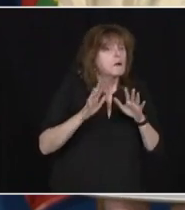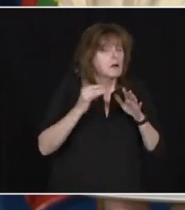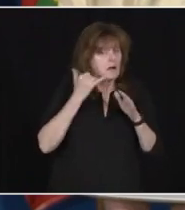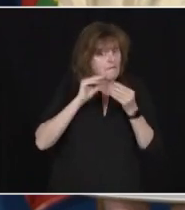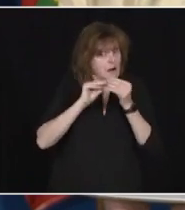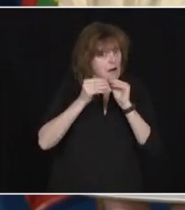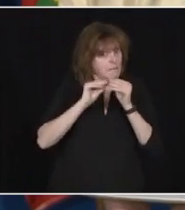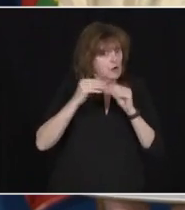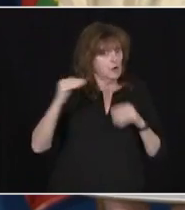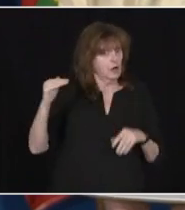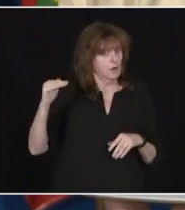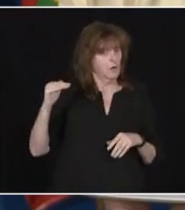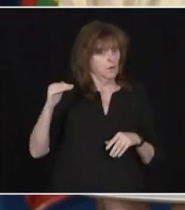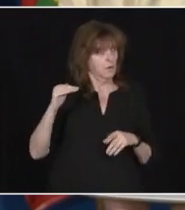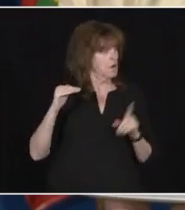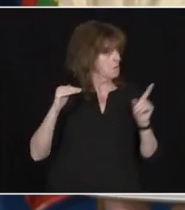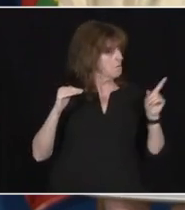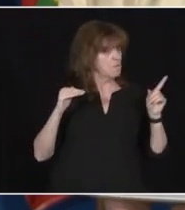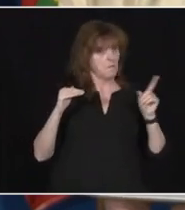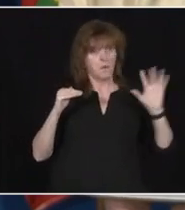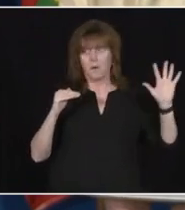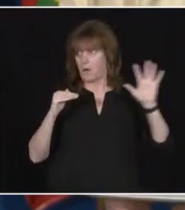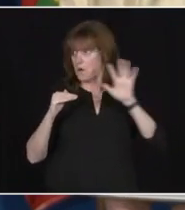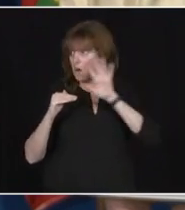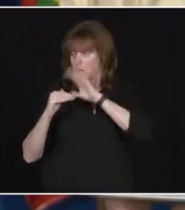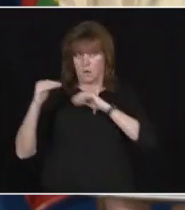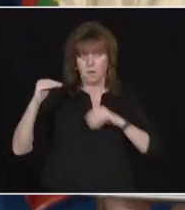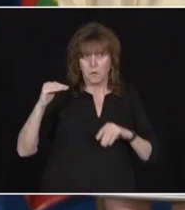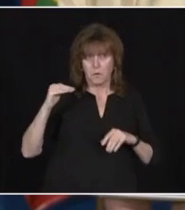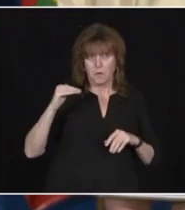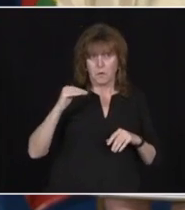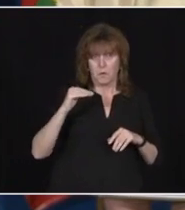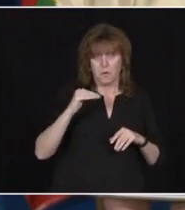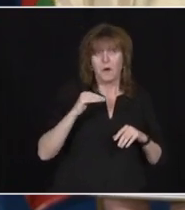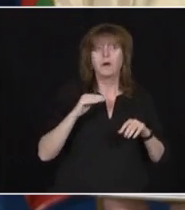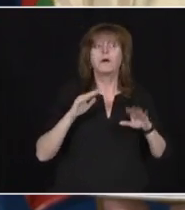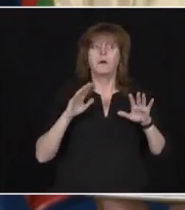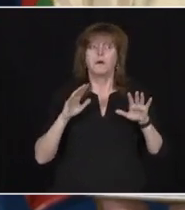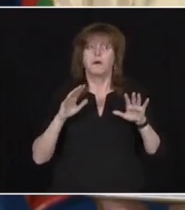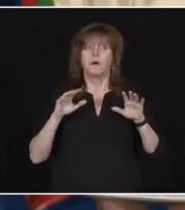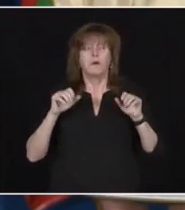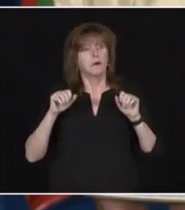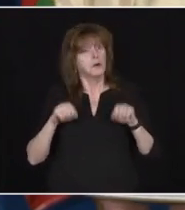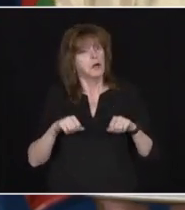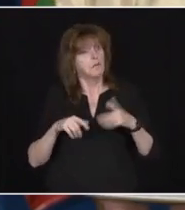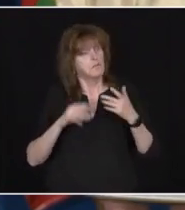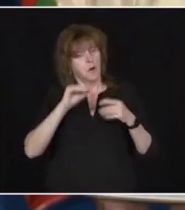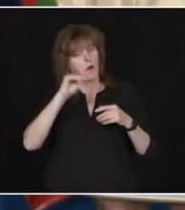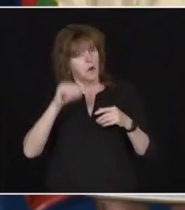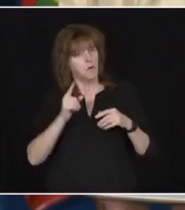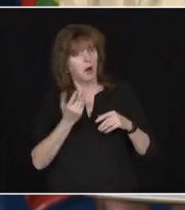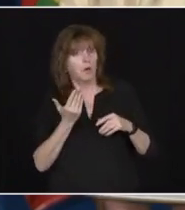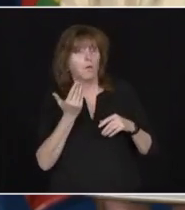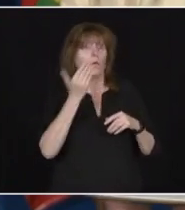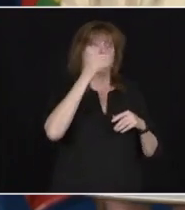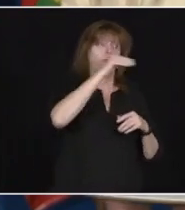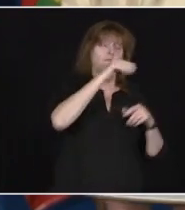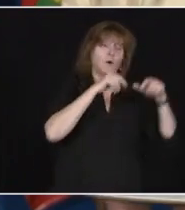to go down, then they'll be able to go to their cottage in Quebec